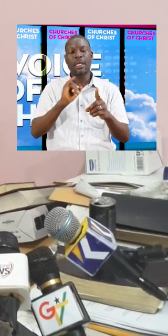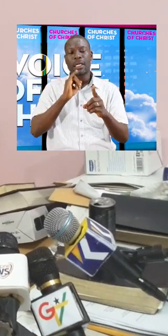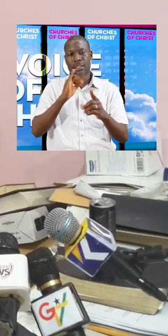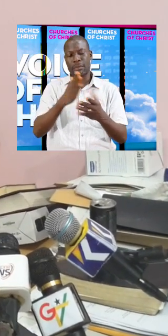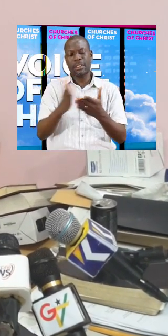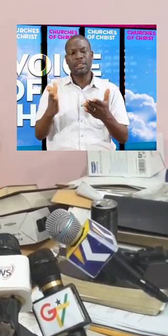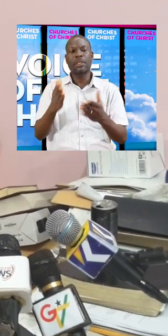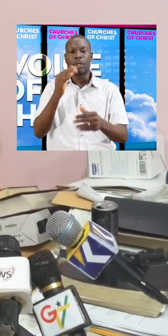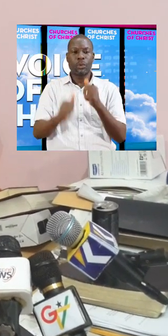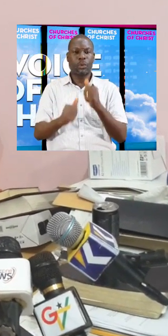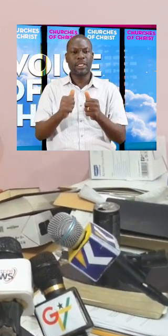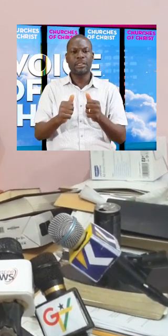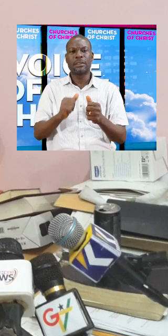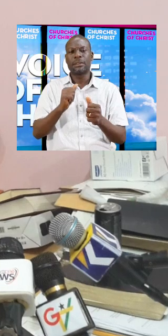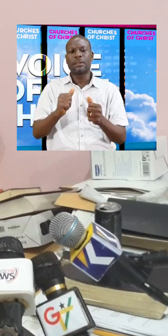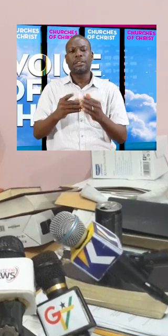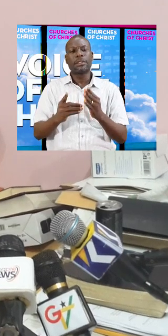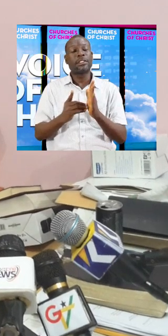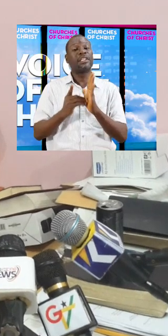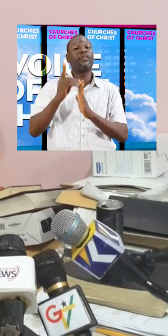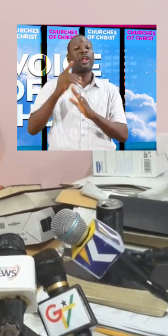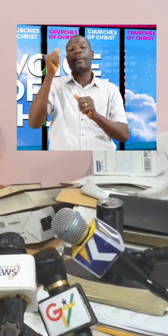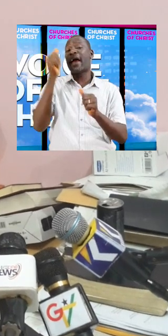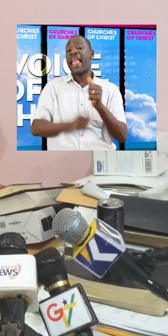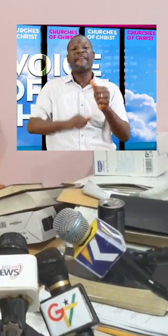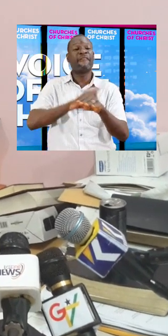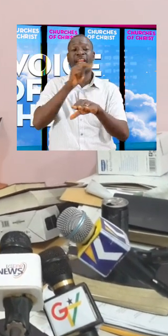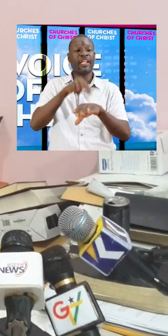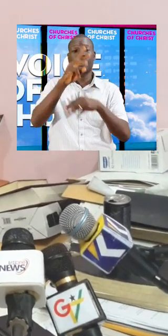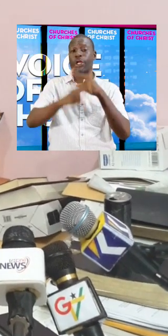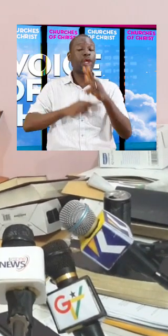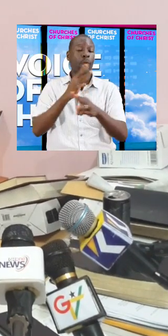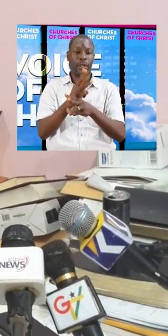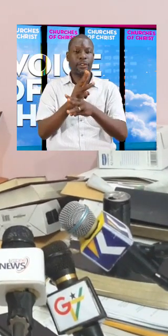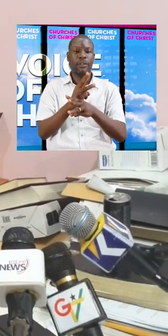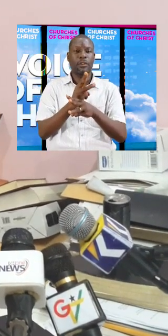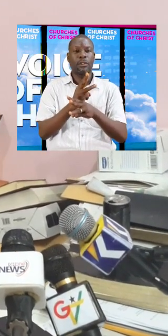engumasua, ena e developo oman bia ewo iwiase.